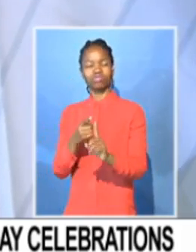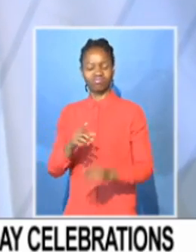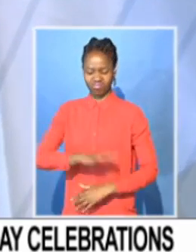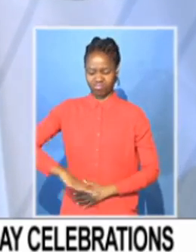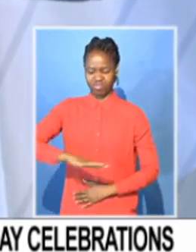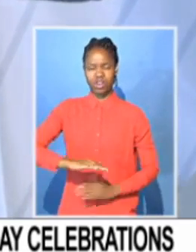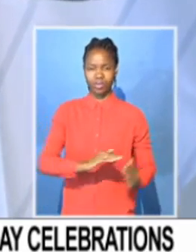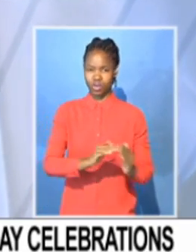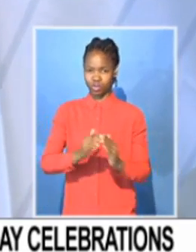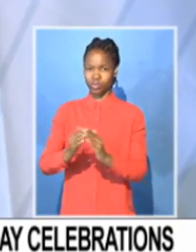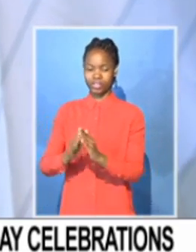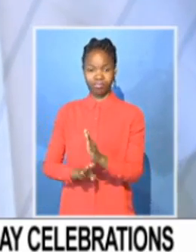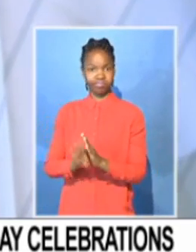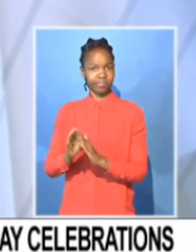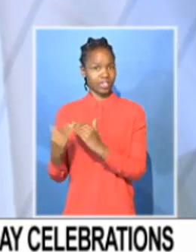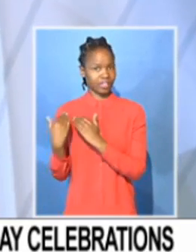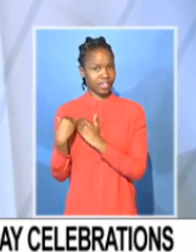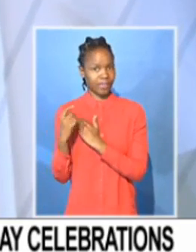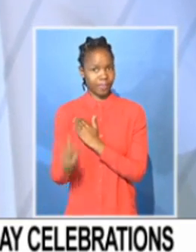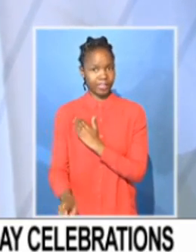safer communities.